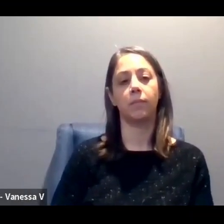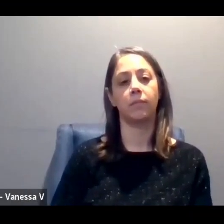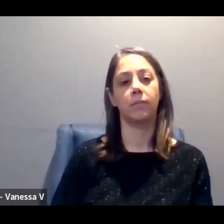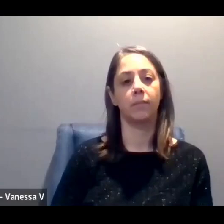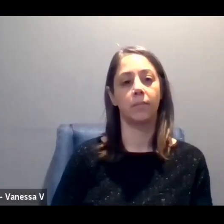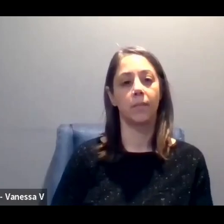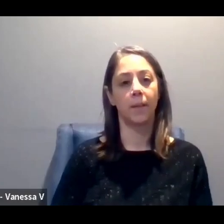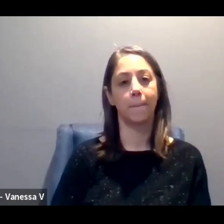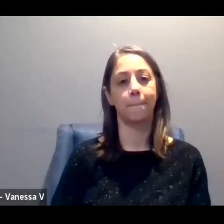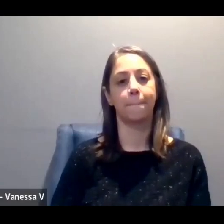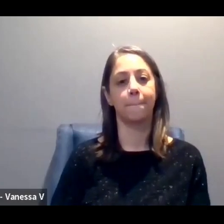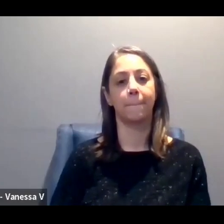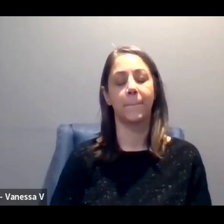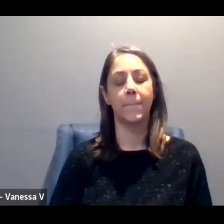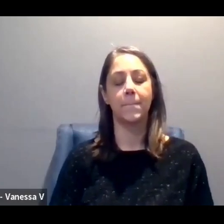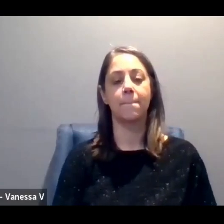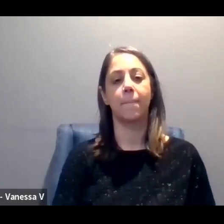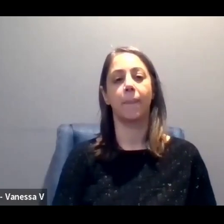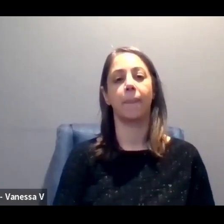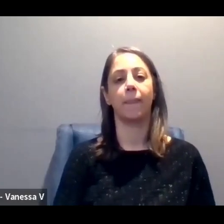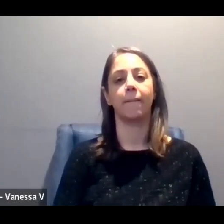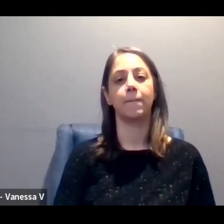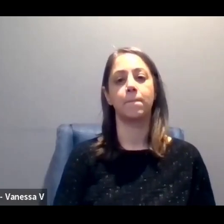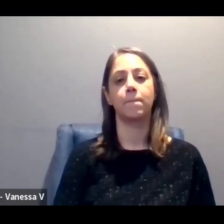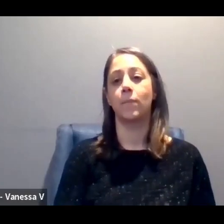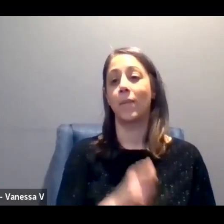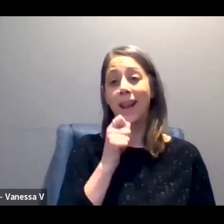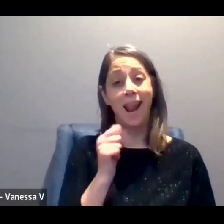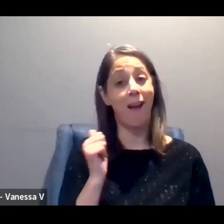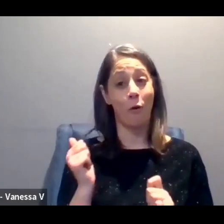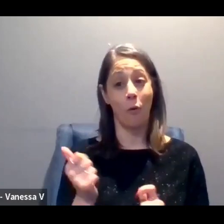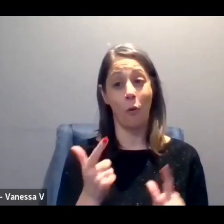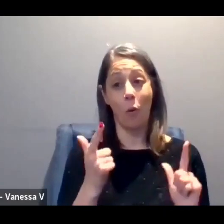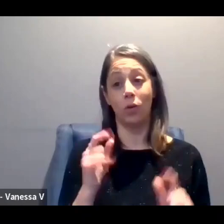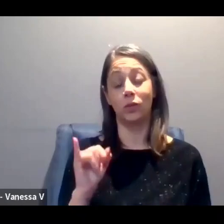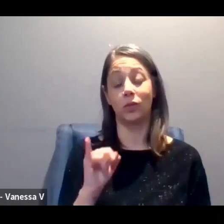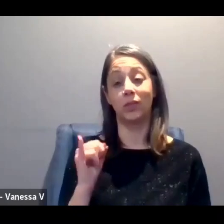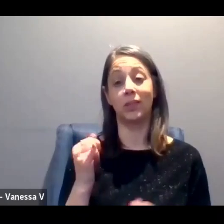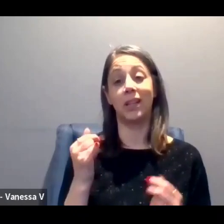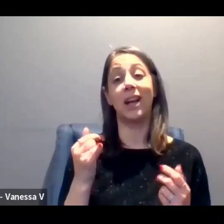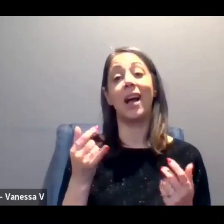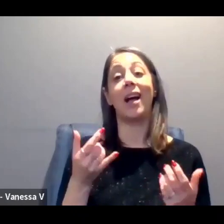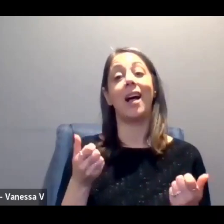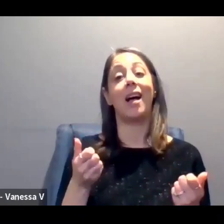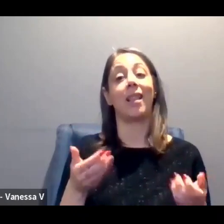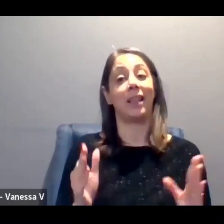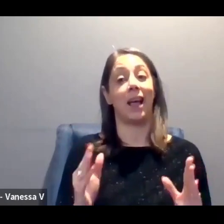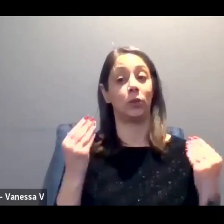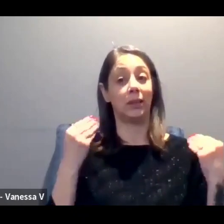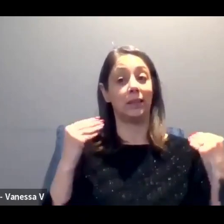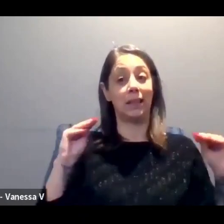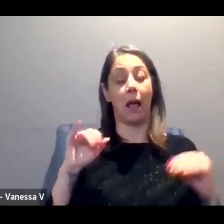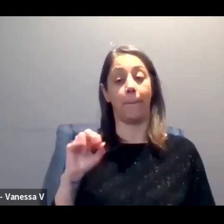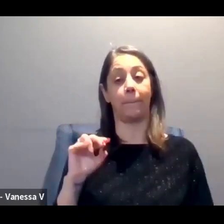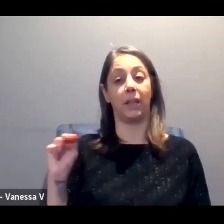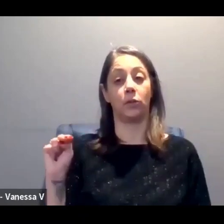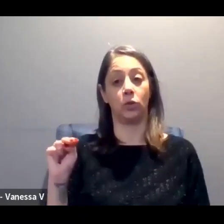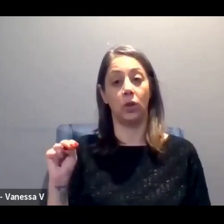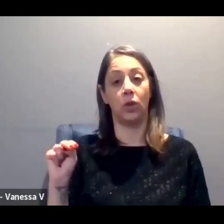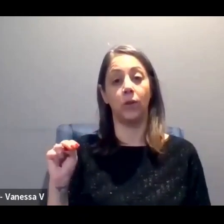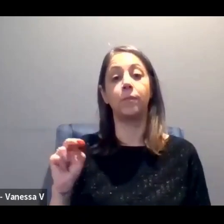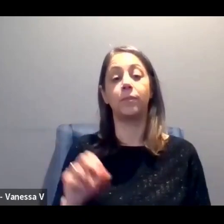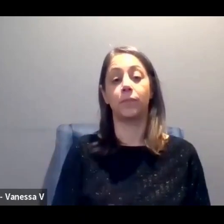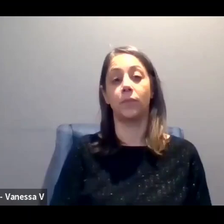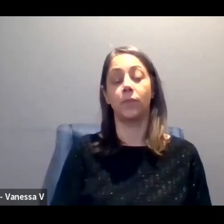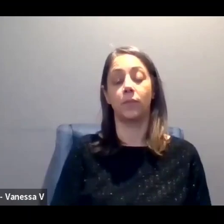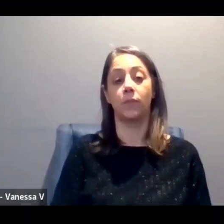Um, yeah, not all insurances are authorized to sell in Minnesota, and I will say that any that are